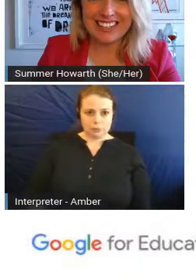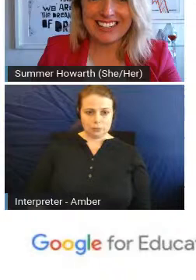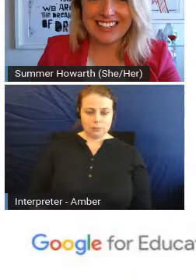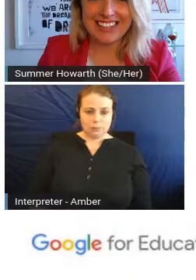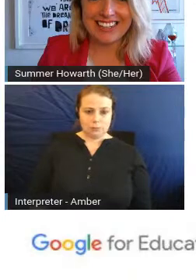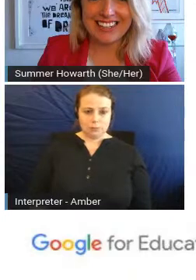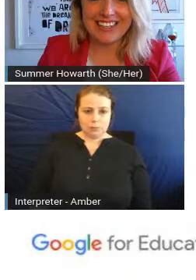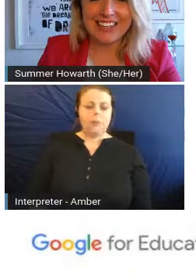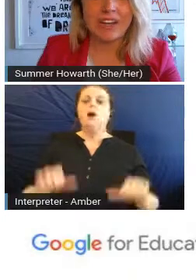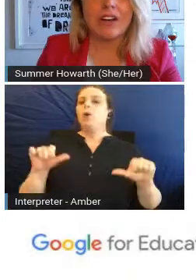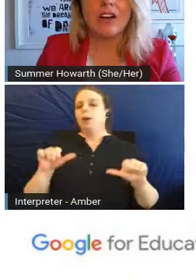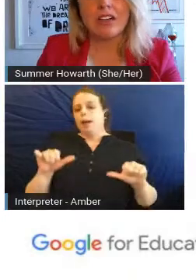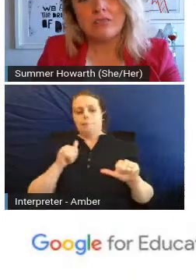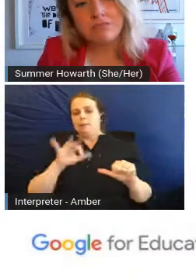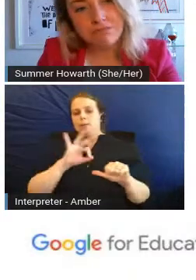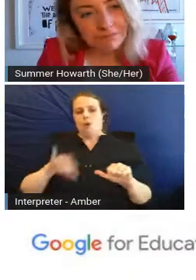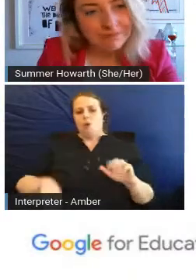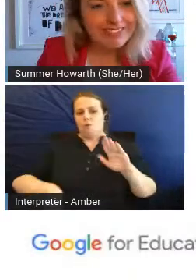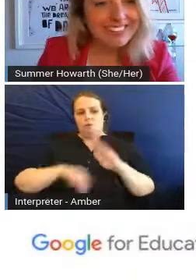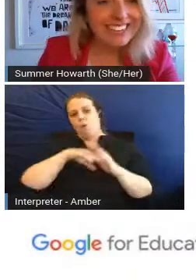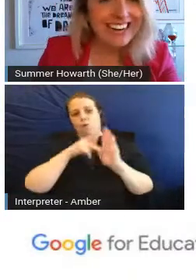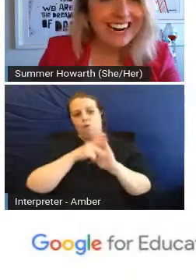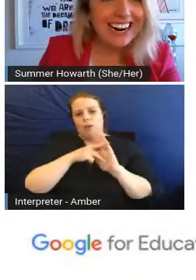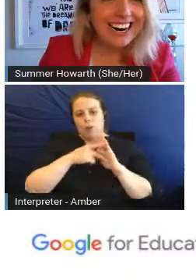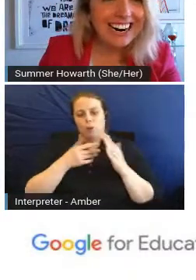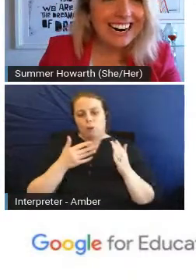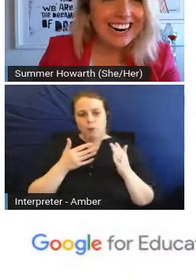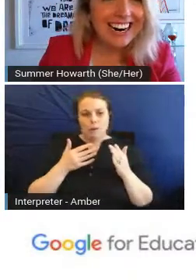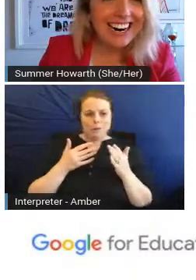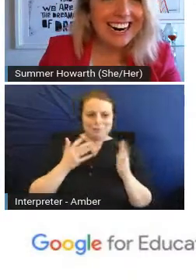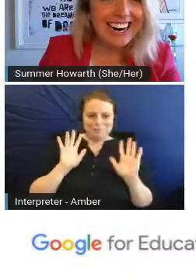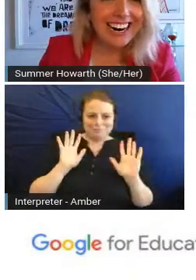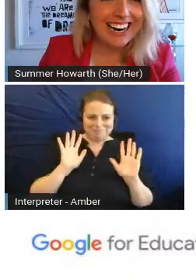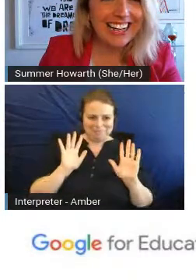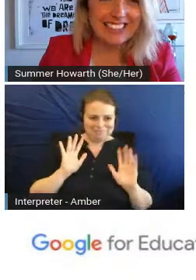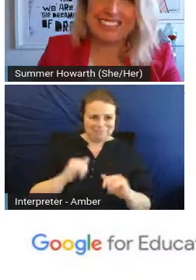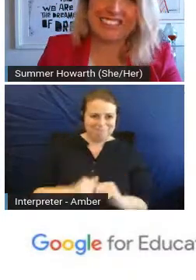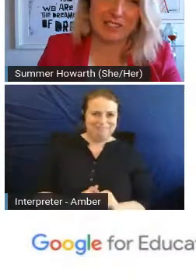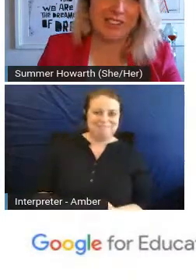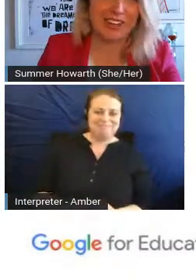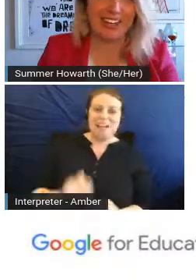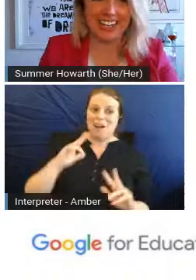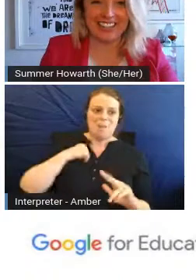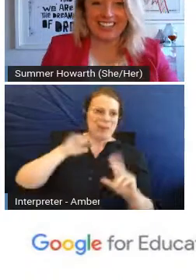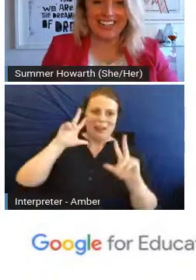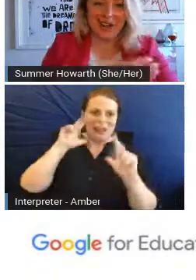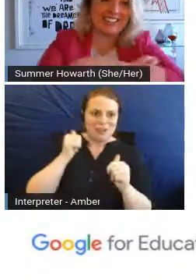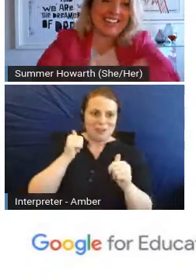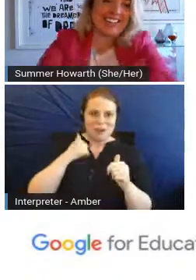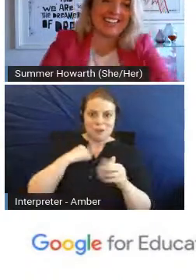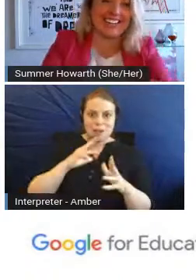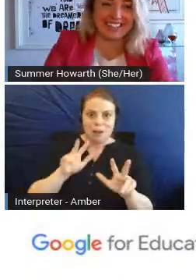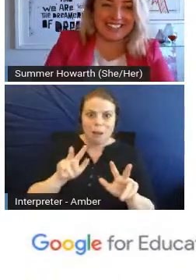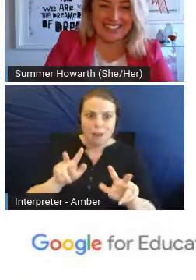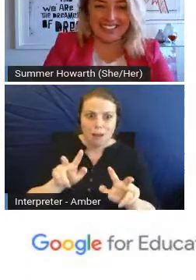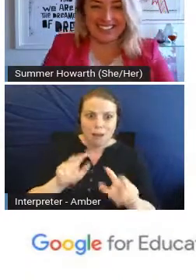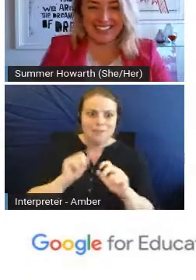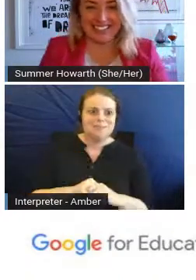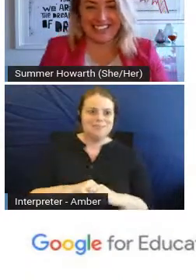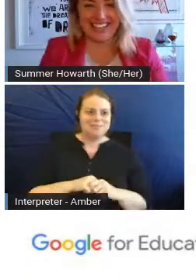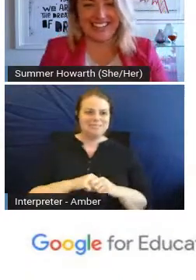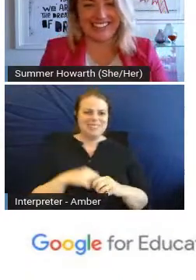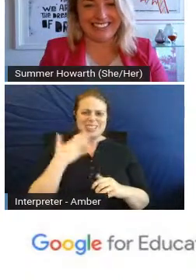All right, so maybe I shouldn't play all of that in this way because it's I love it. I was about to watch all of it. I was settling in, you